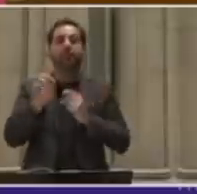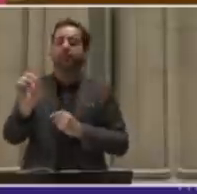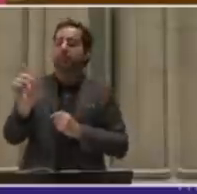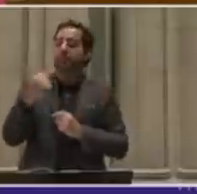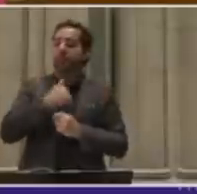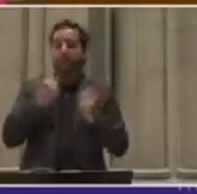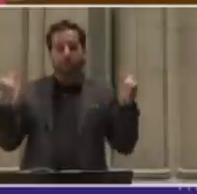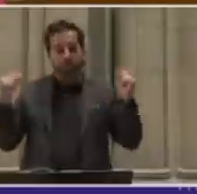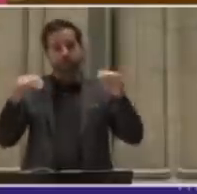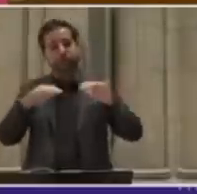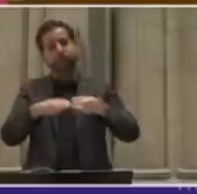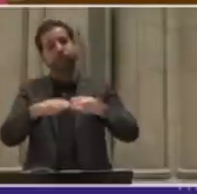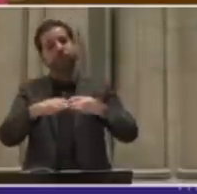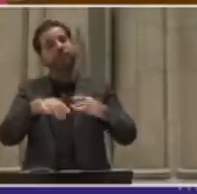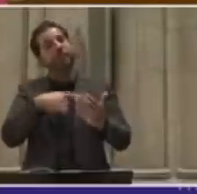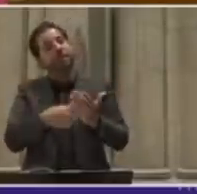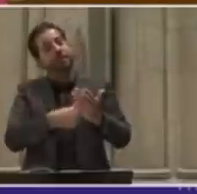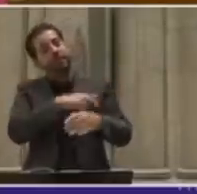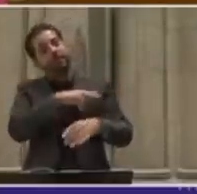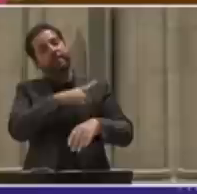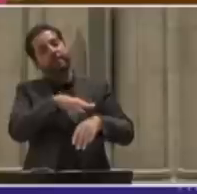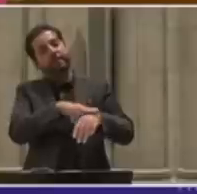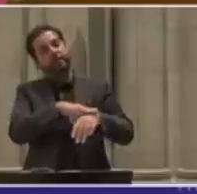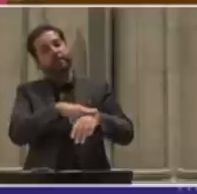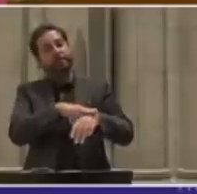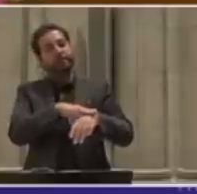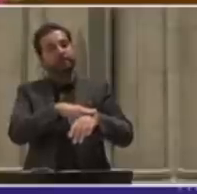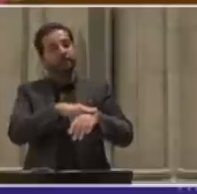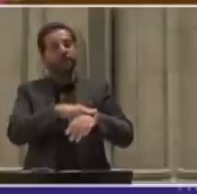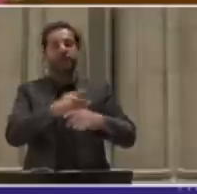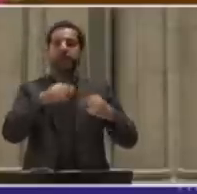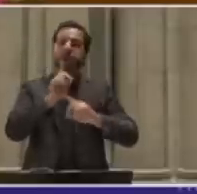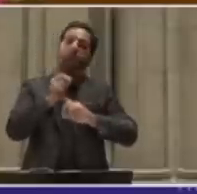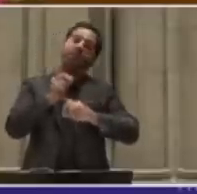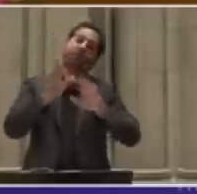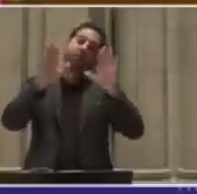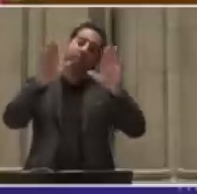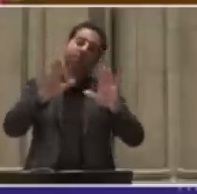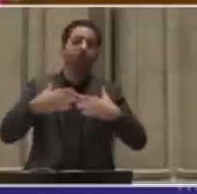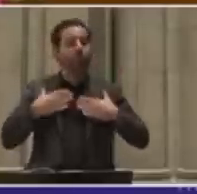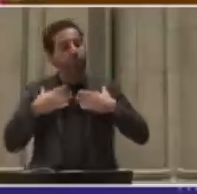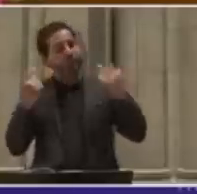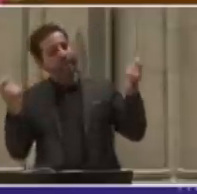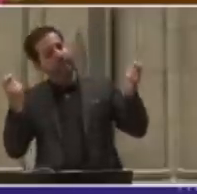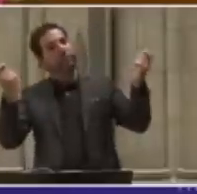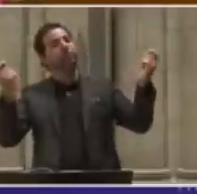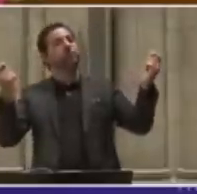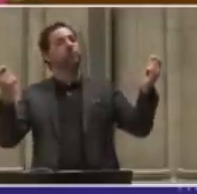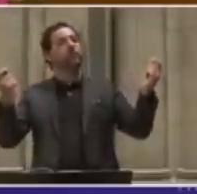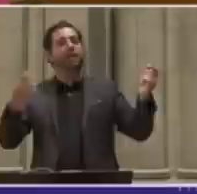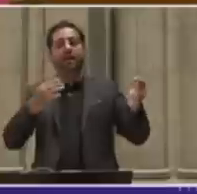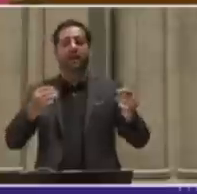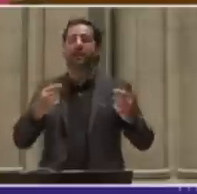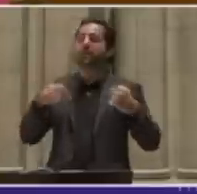we gather sometimes as a nation and a world community in moments of great joy and celebration,